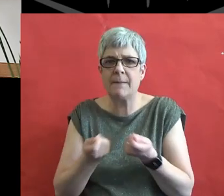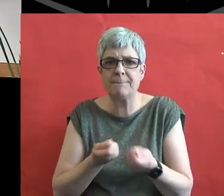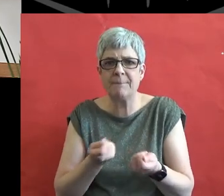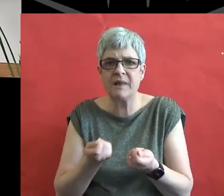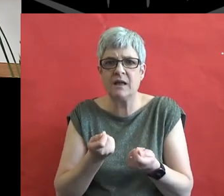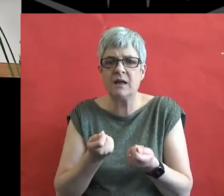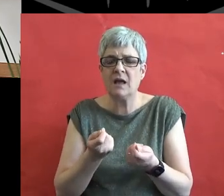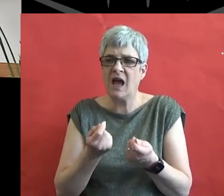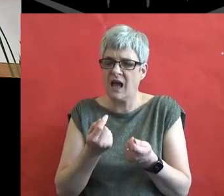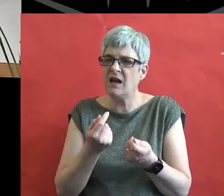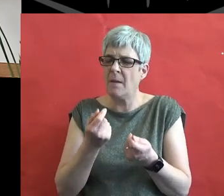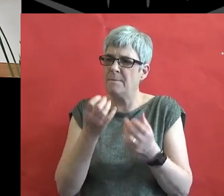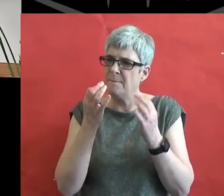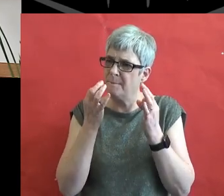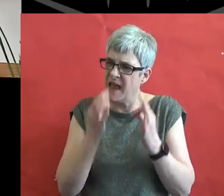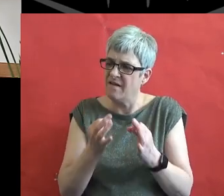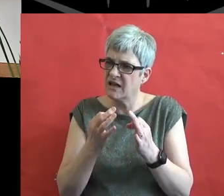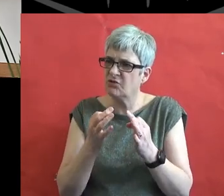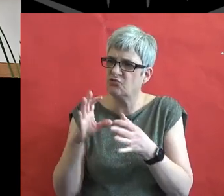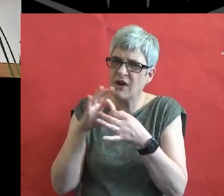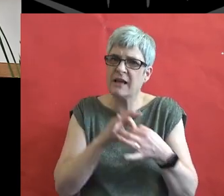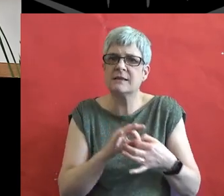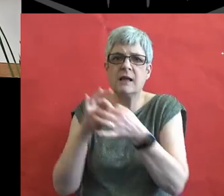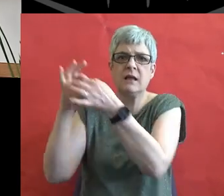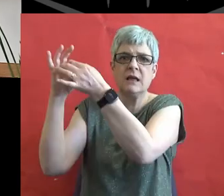and a way into fullness of life.